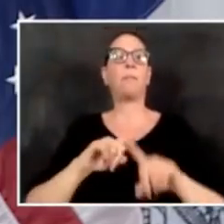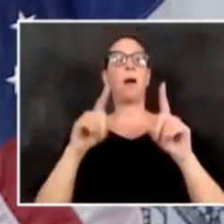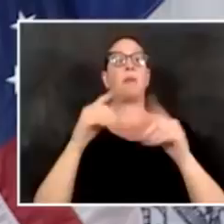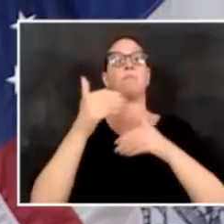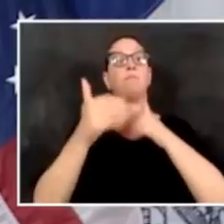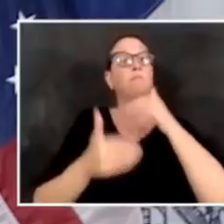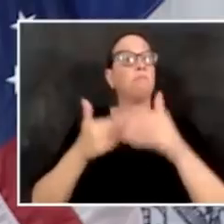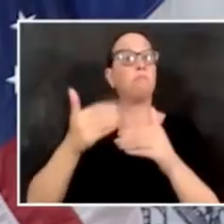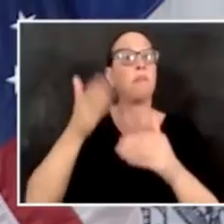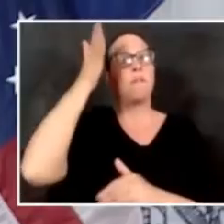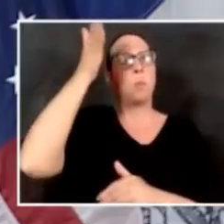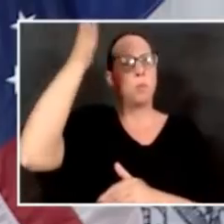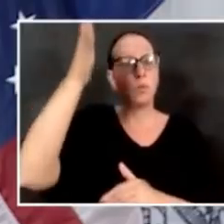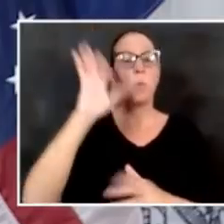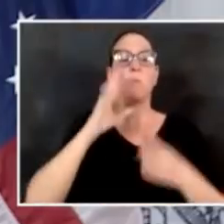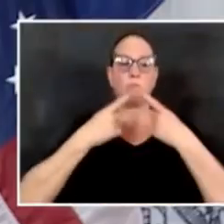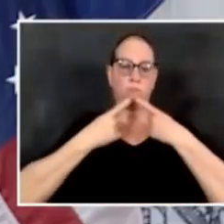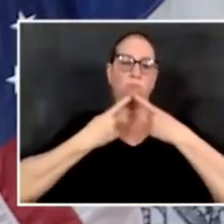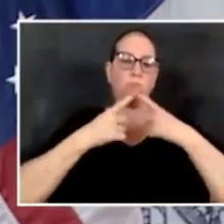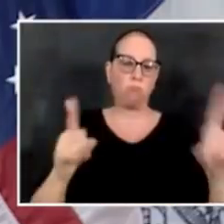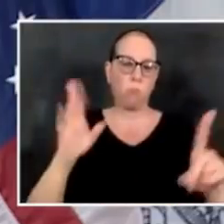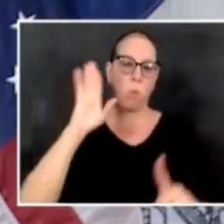Sorry it's taken so long.